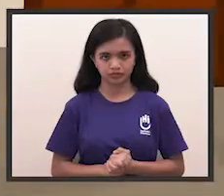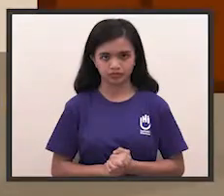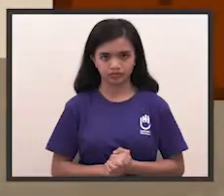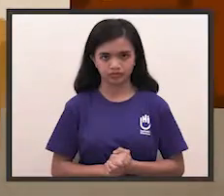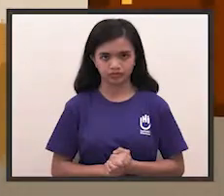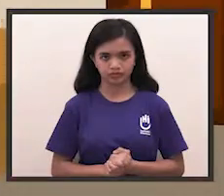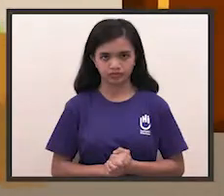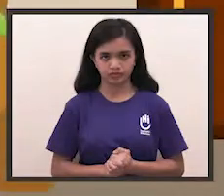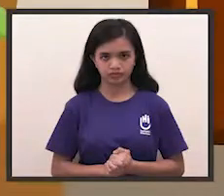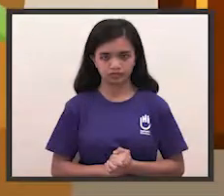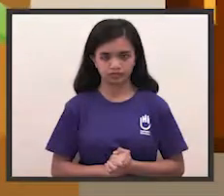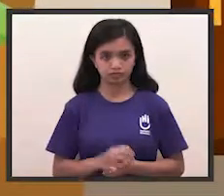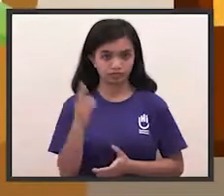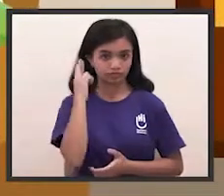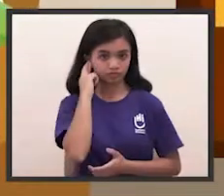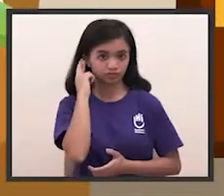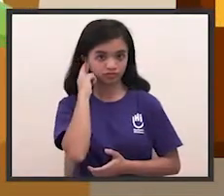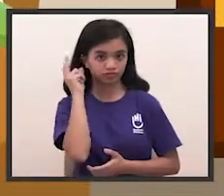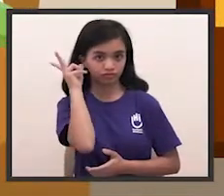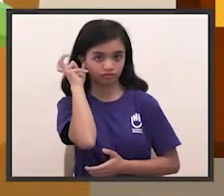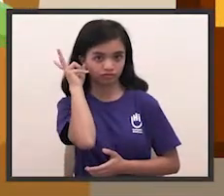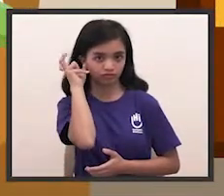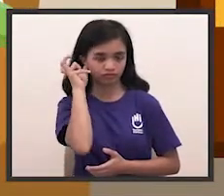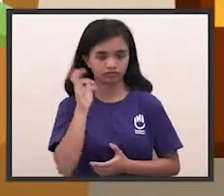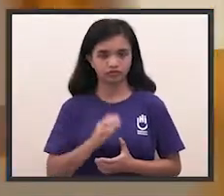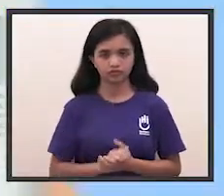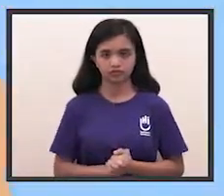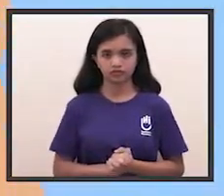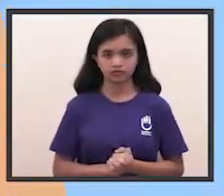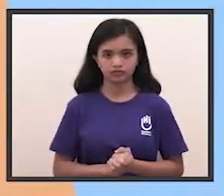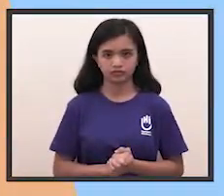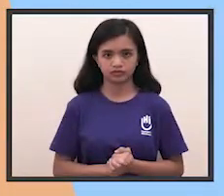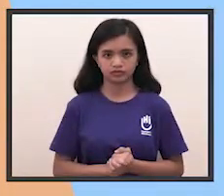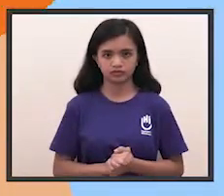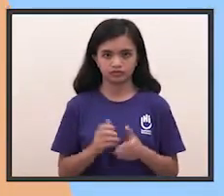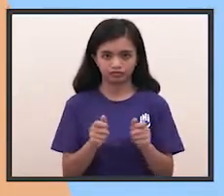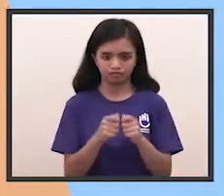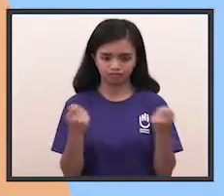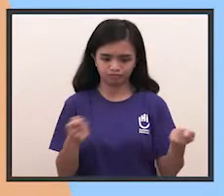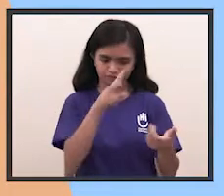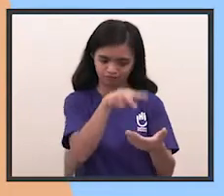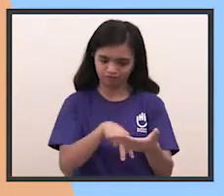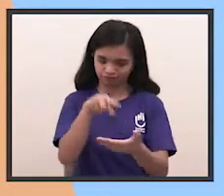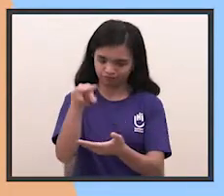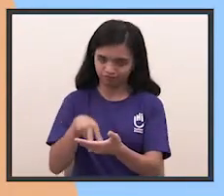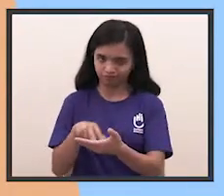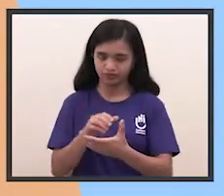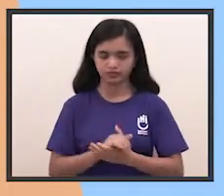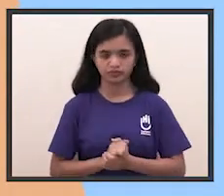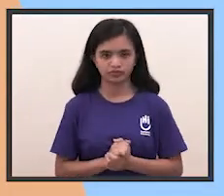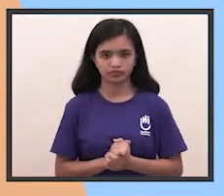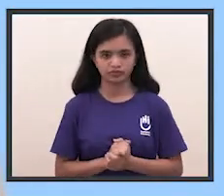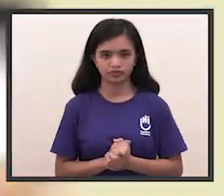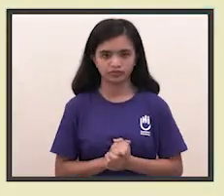Be prepared. Radio, a typhoon is coming. Newspaper